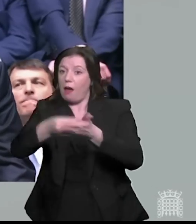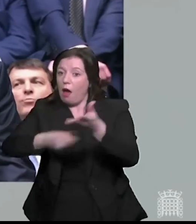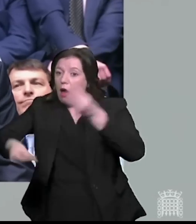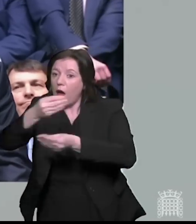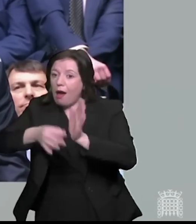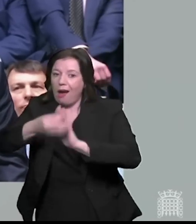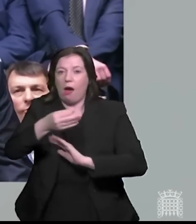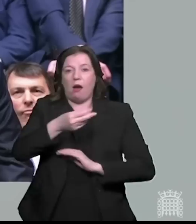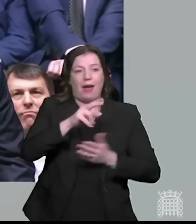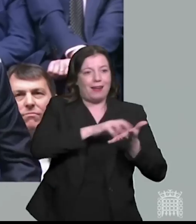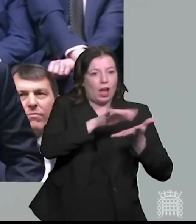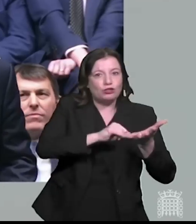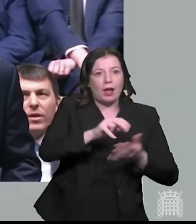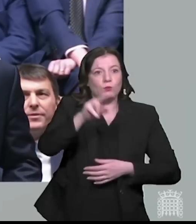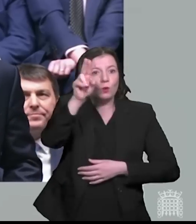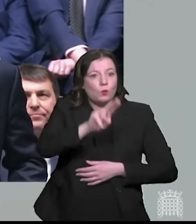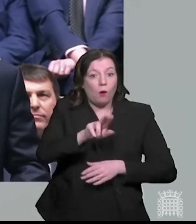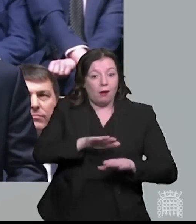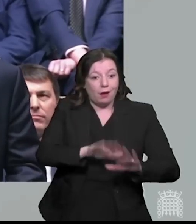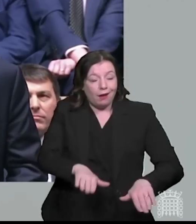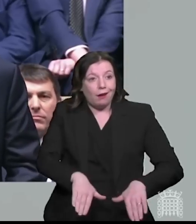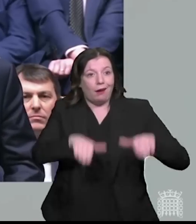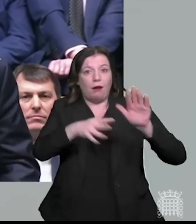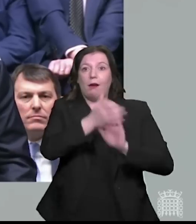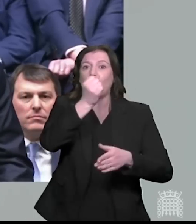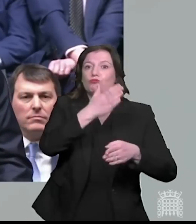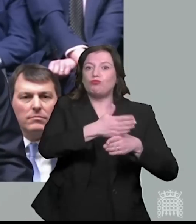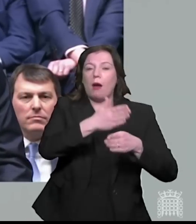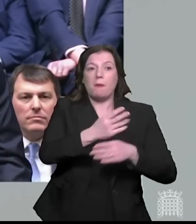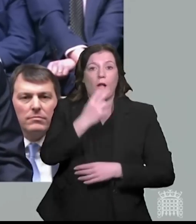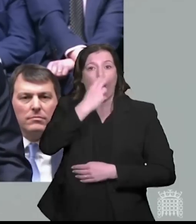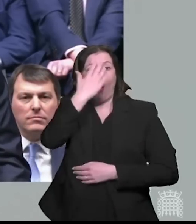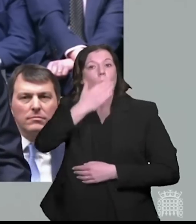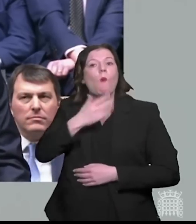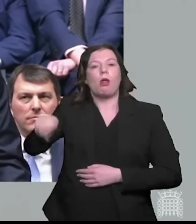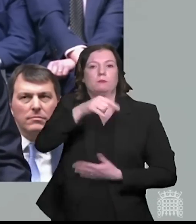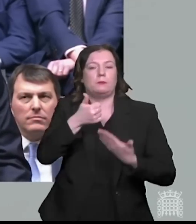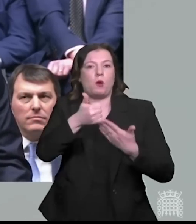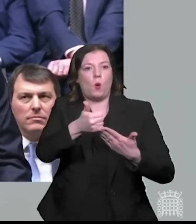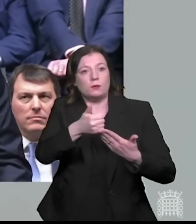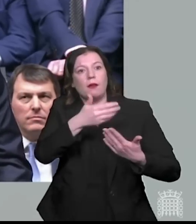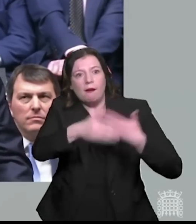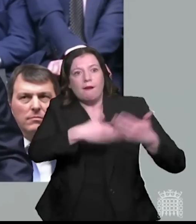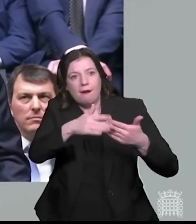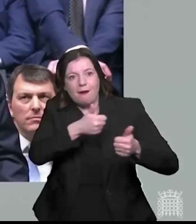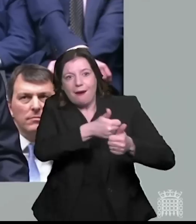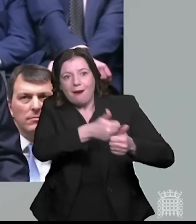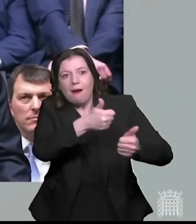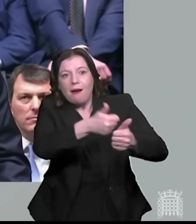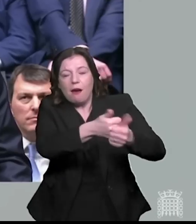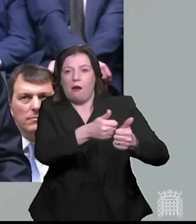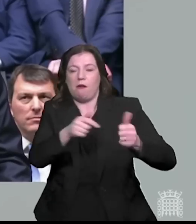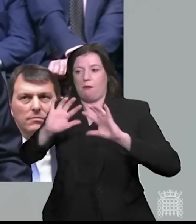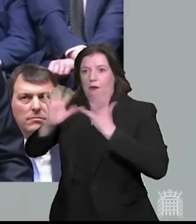schools, finds jobs for young people and provides a safety net for older people, all whilst making our country one of the